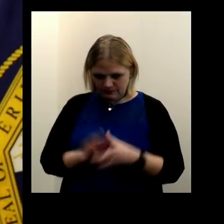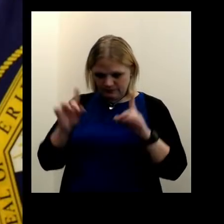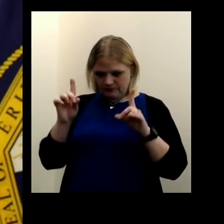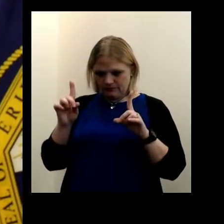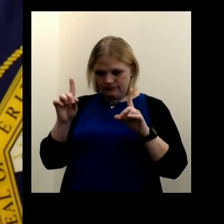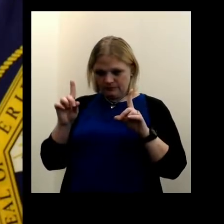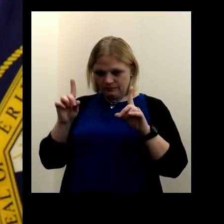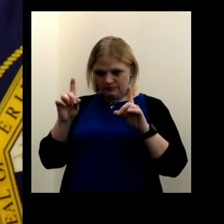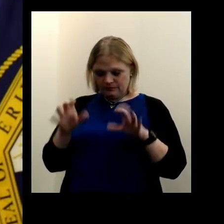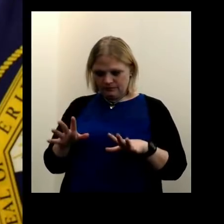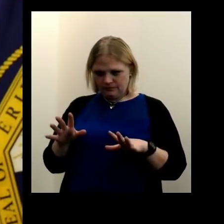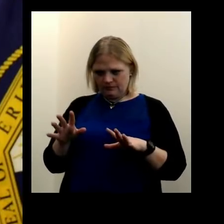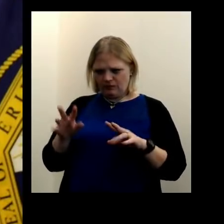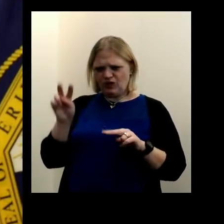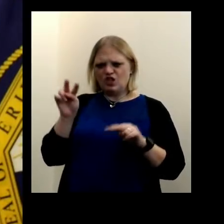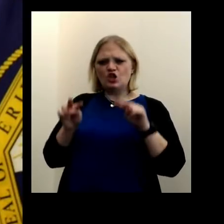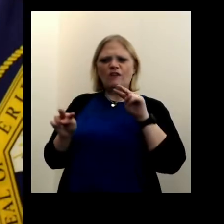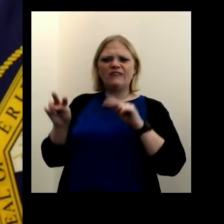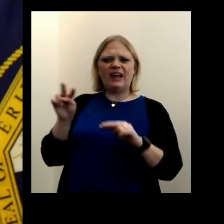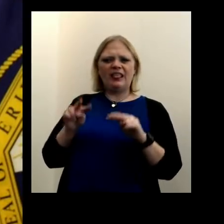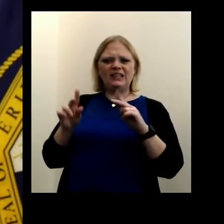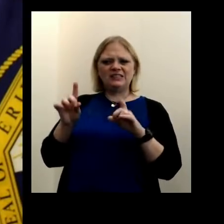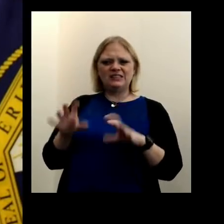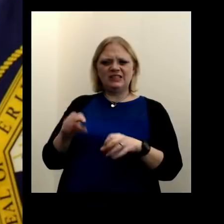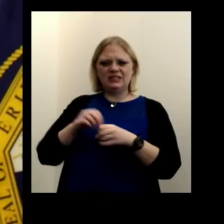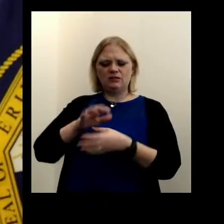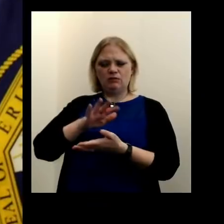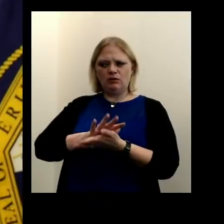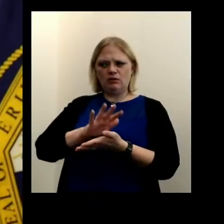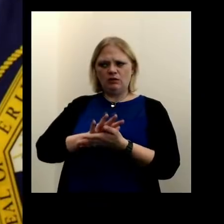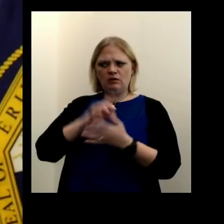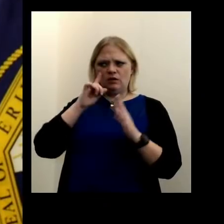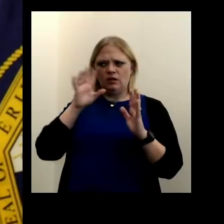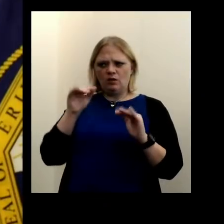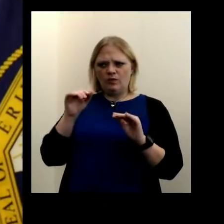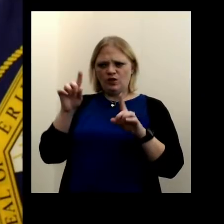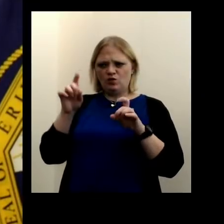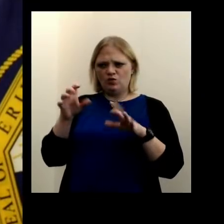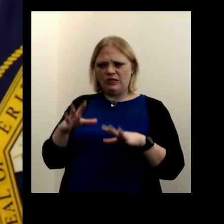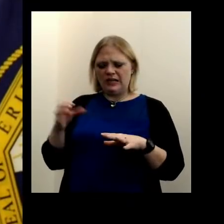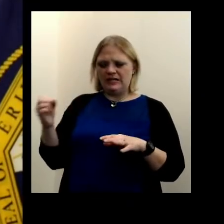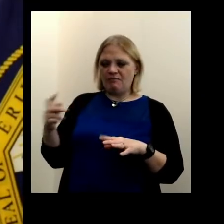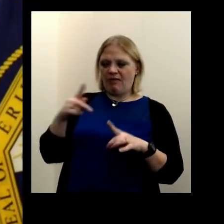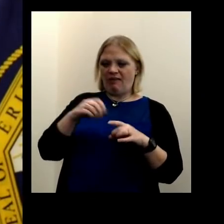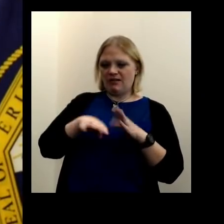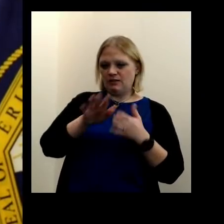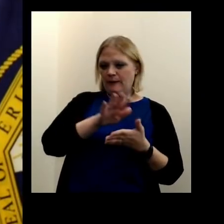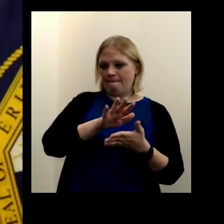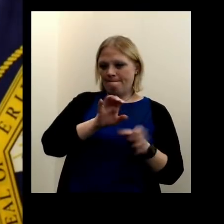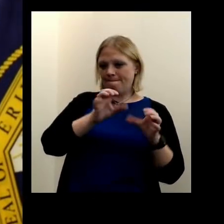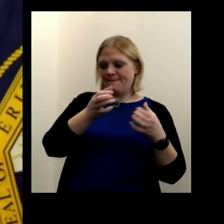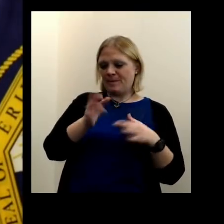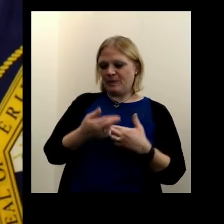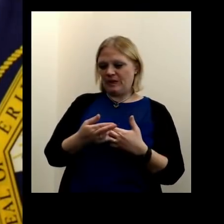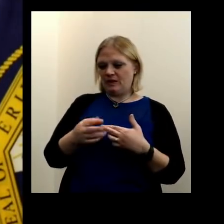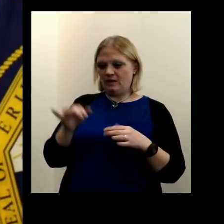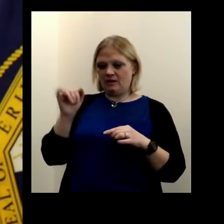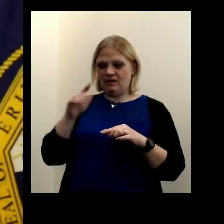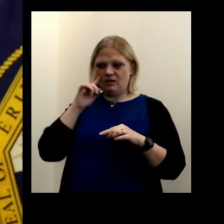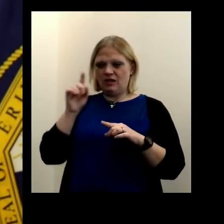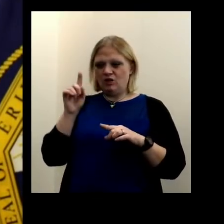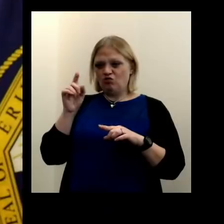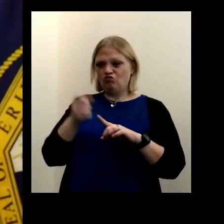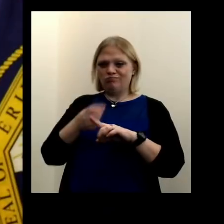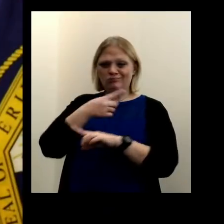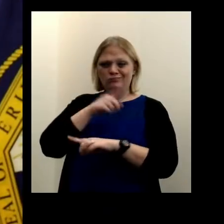testing, the surveillance testing that's going on in the schools that are hoping to test their way back into the classroom, will that random